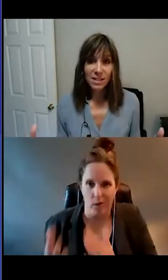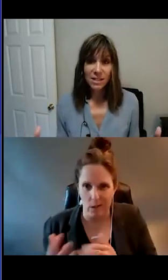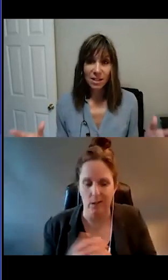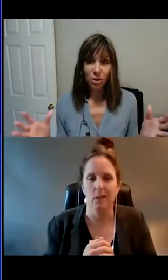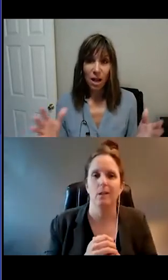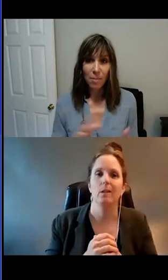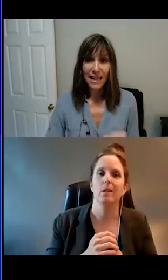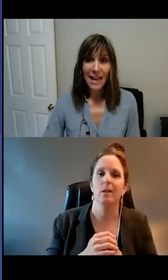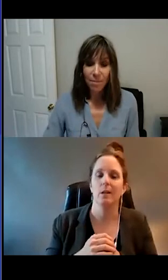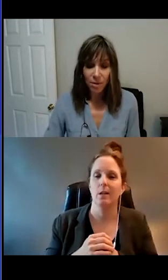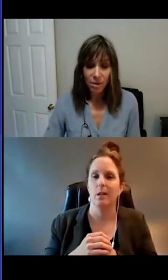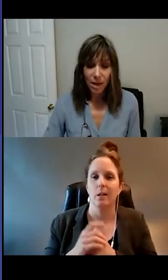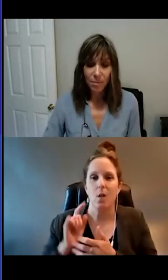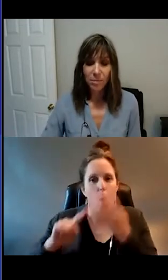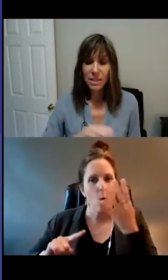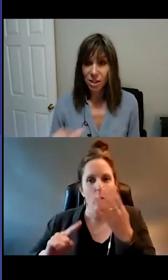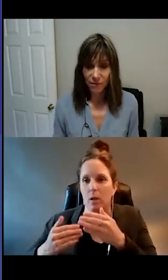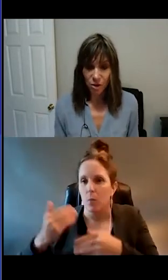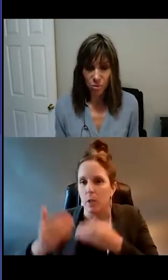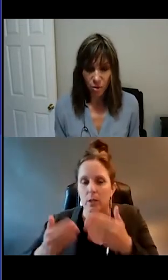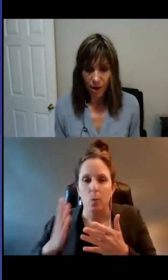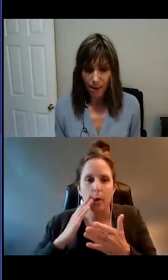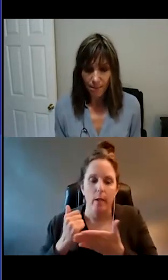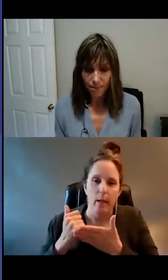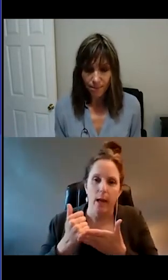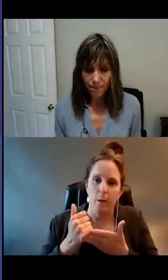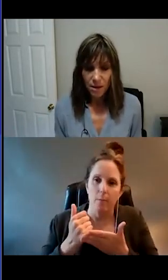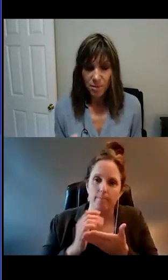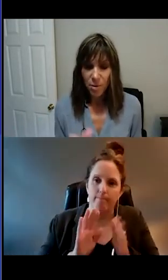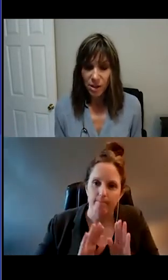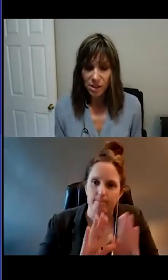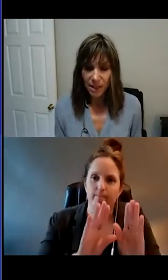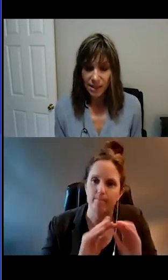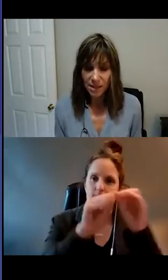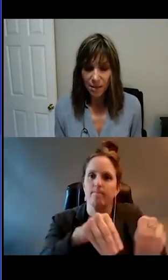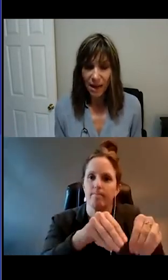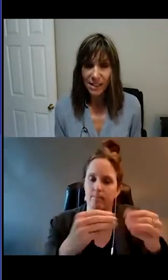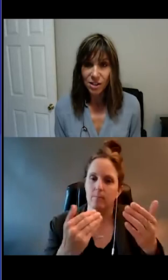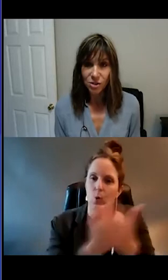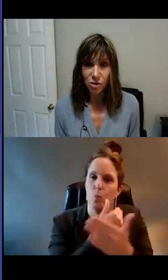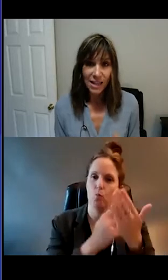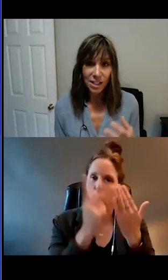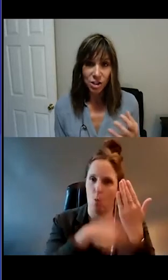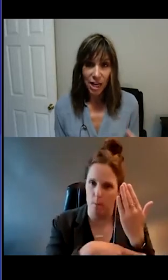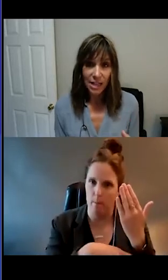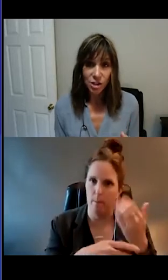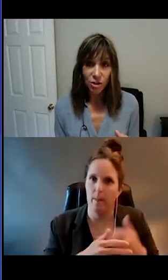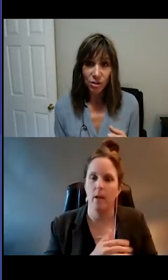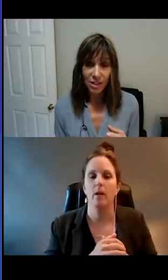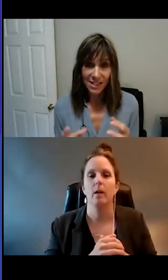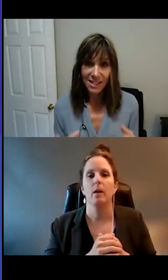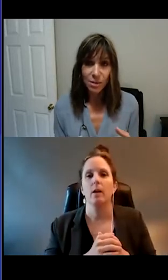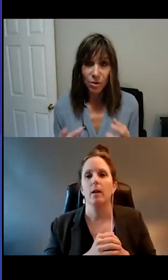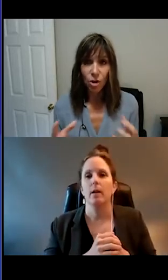are processes that will help enable implementation of a new program to be put into place by trying to